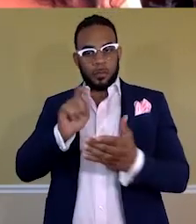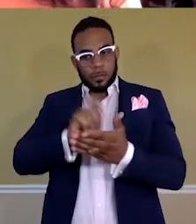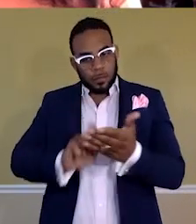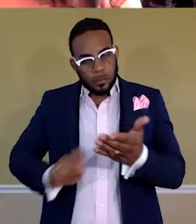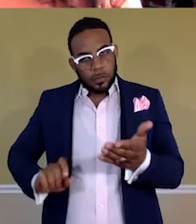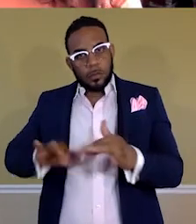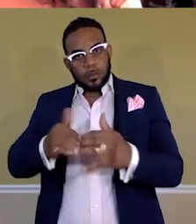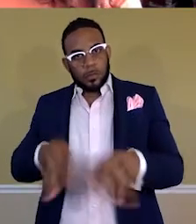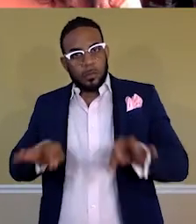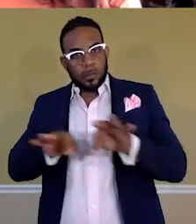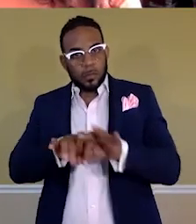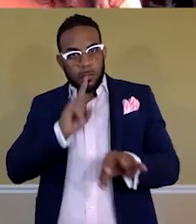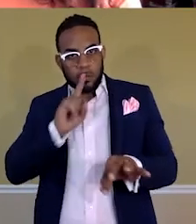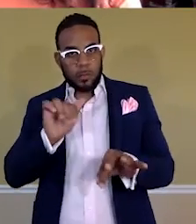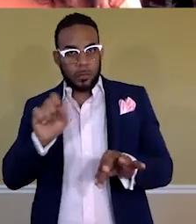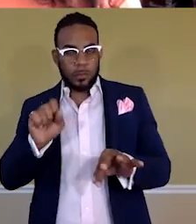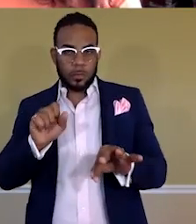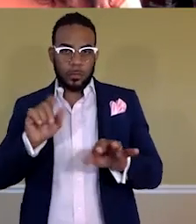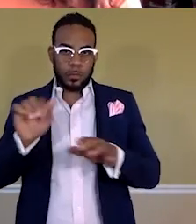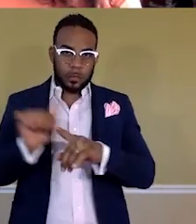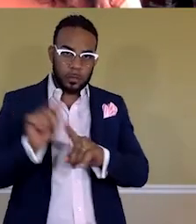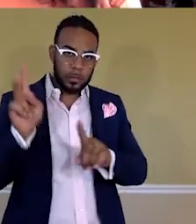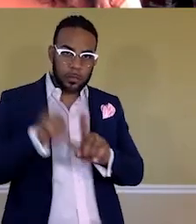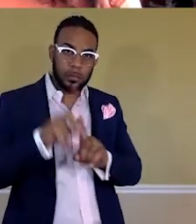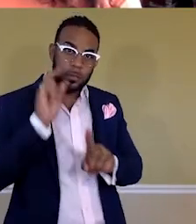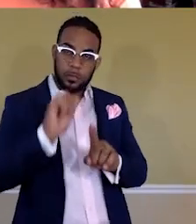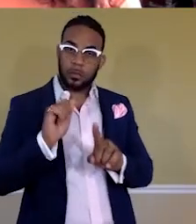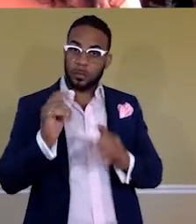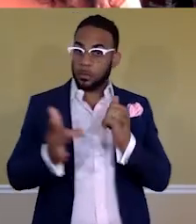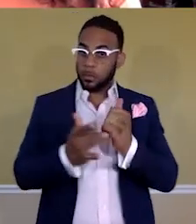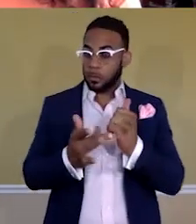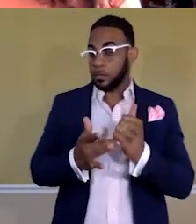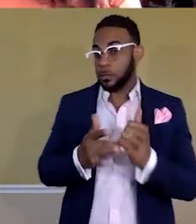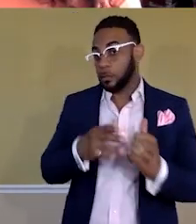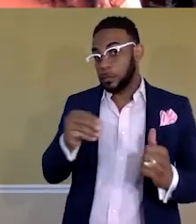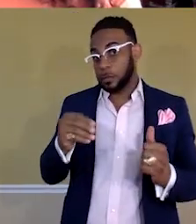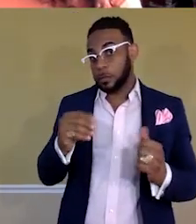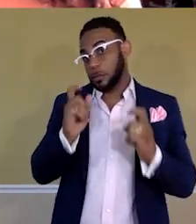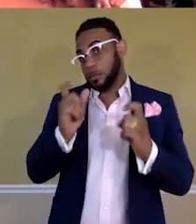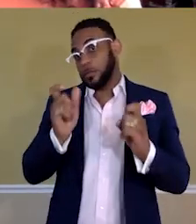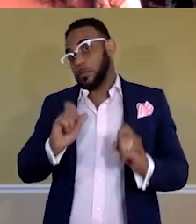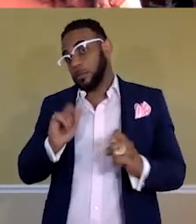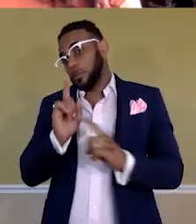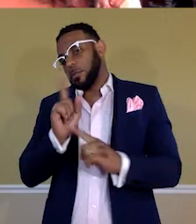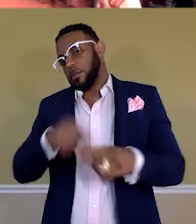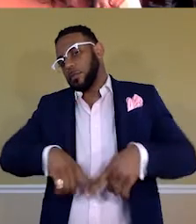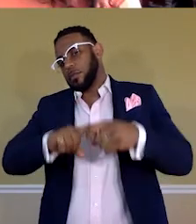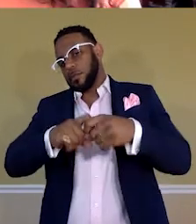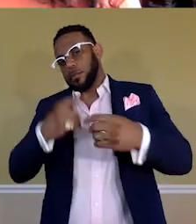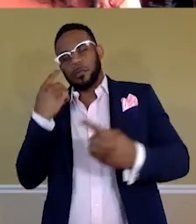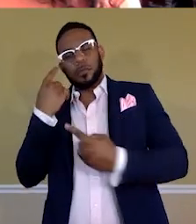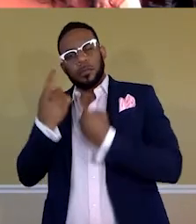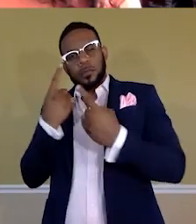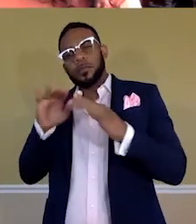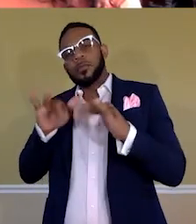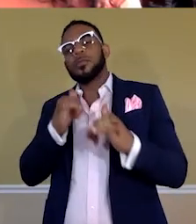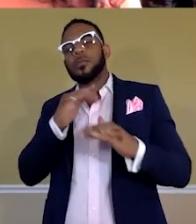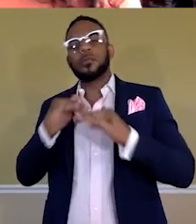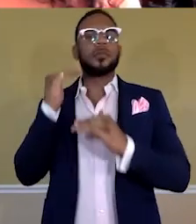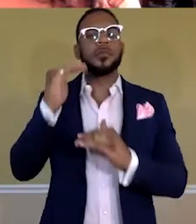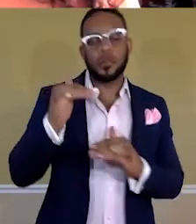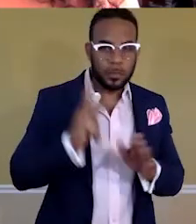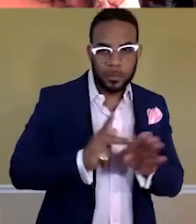and how important it can be to the practice for technologies, and giving us a moment to pause and reflect on how we're